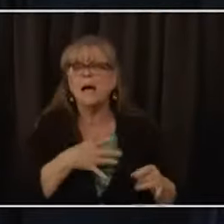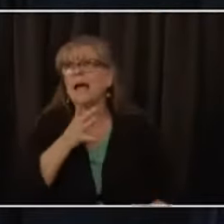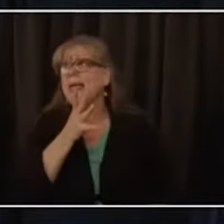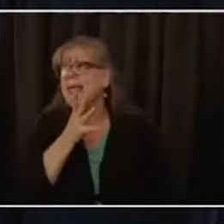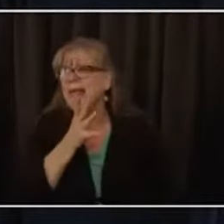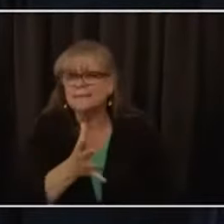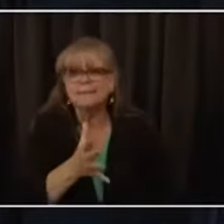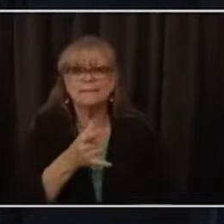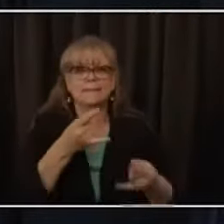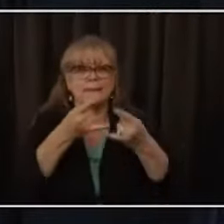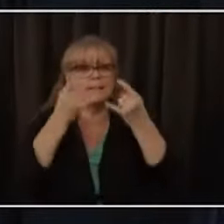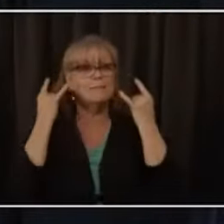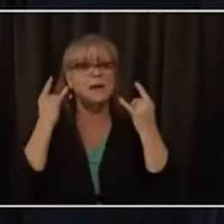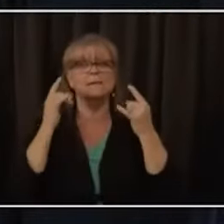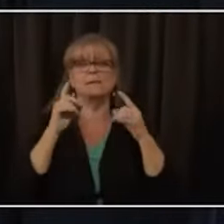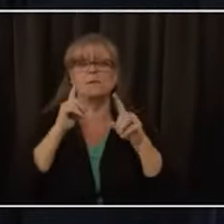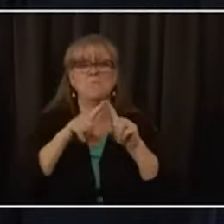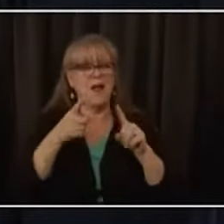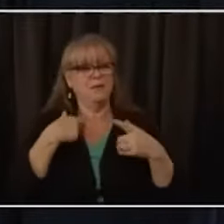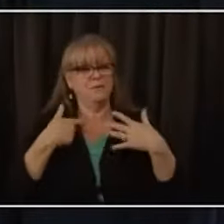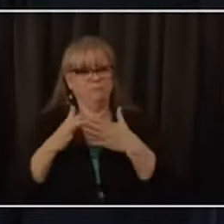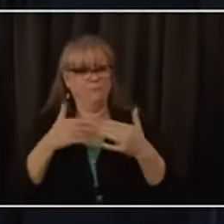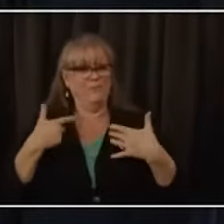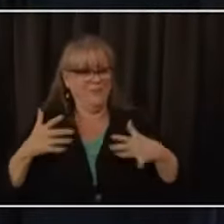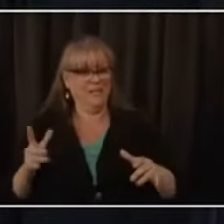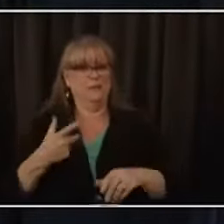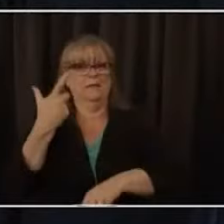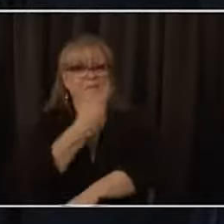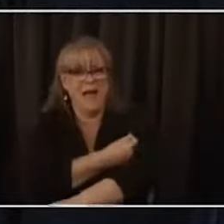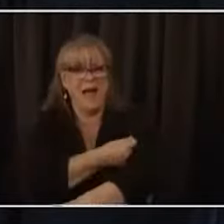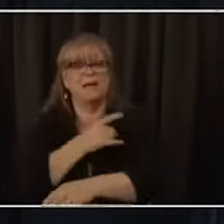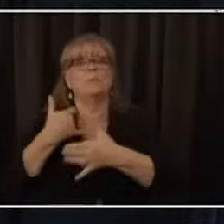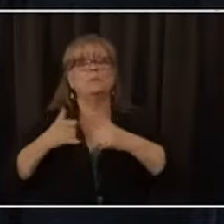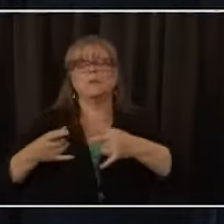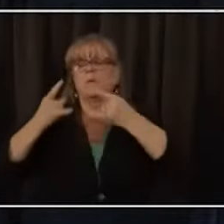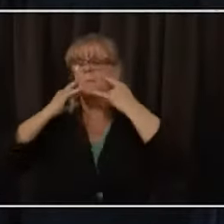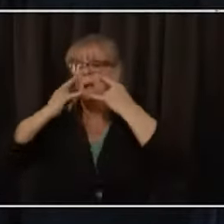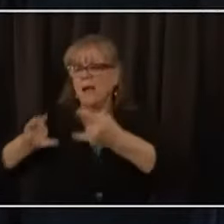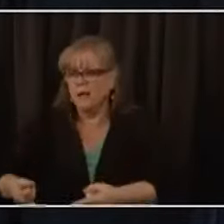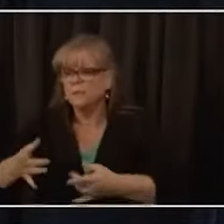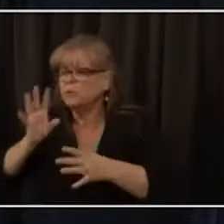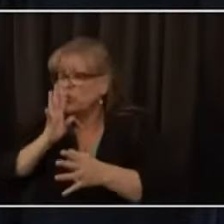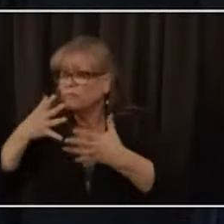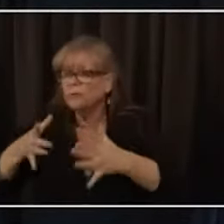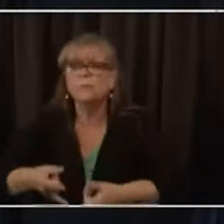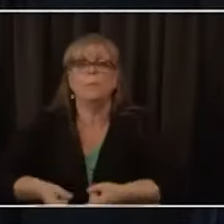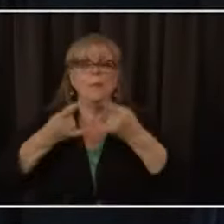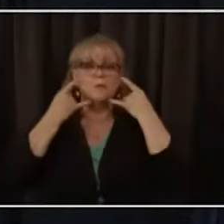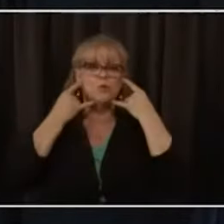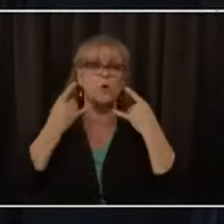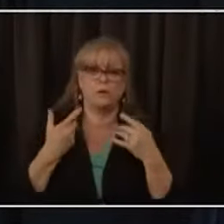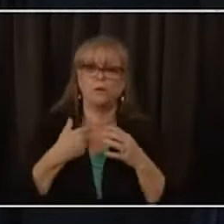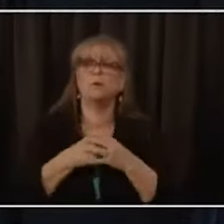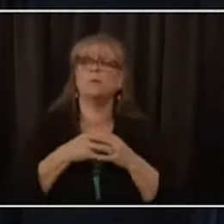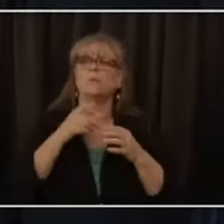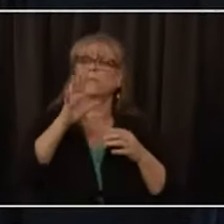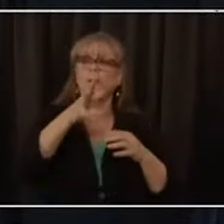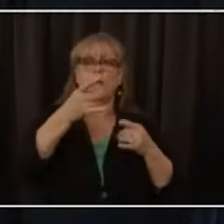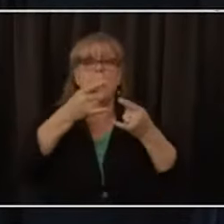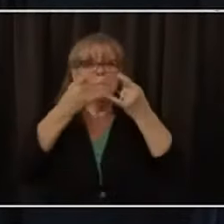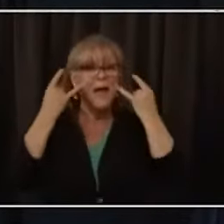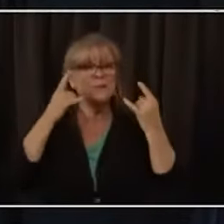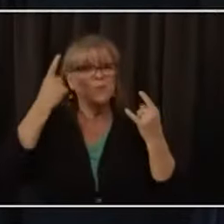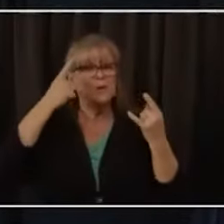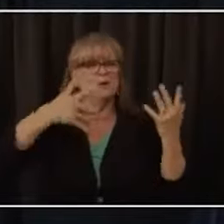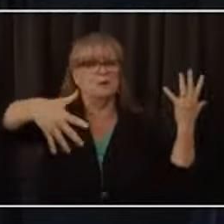vaccinated, it's more important than ever before to continue to wear a mask when you are around others. And we expect that many